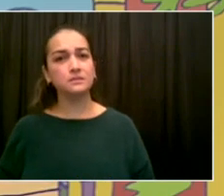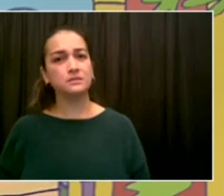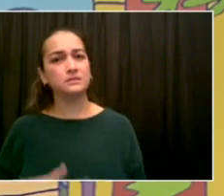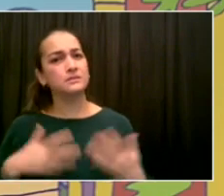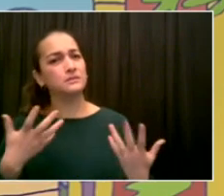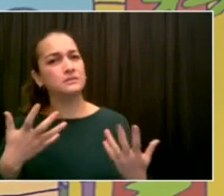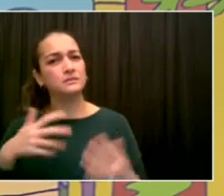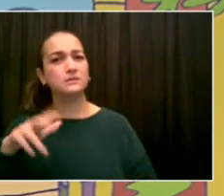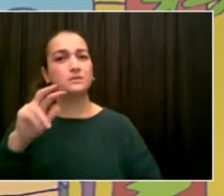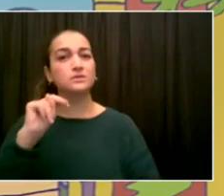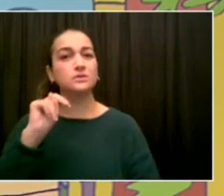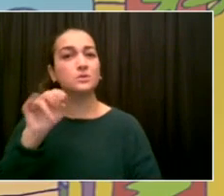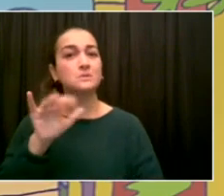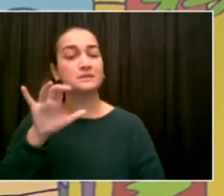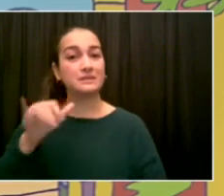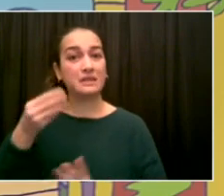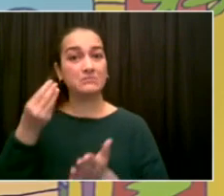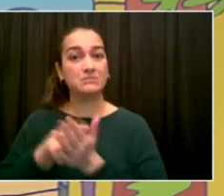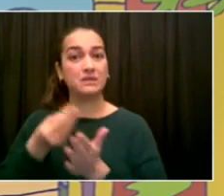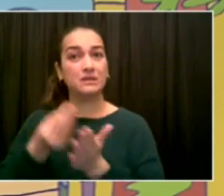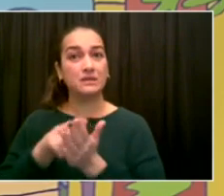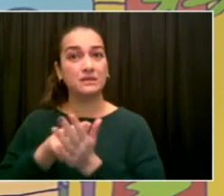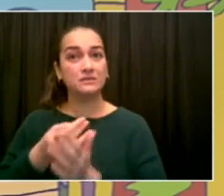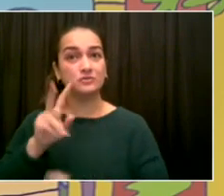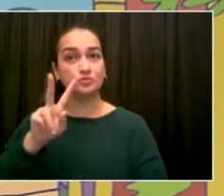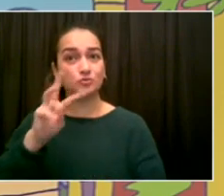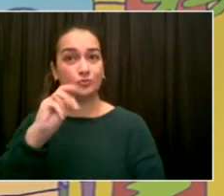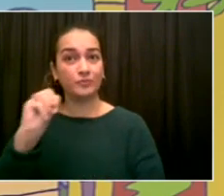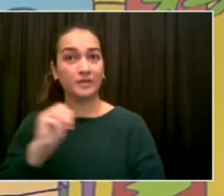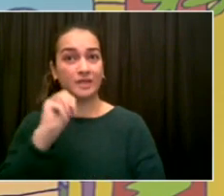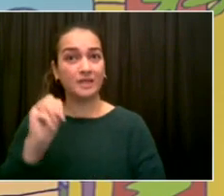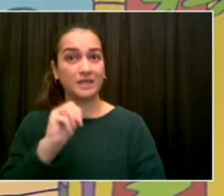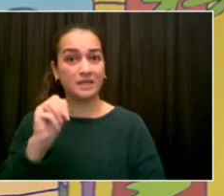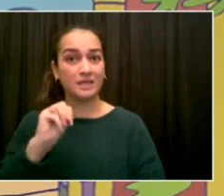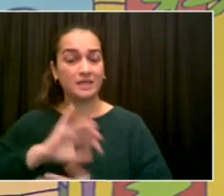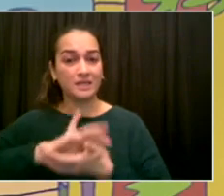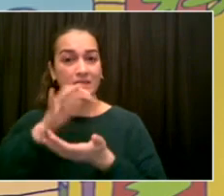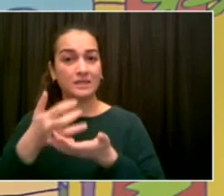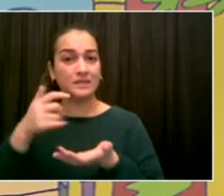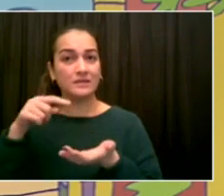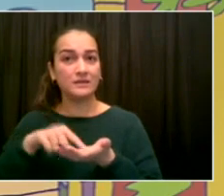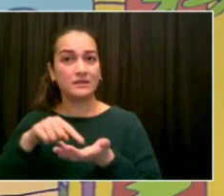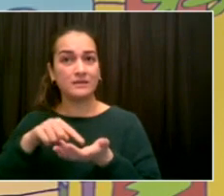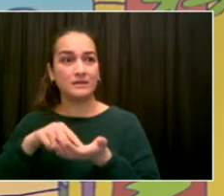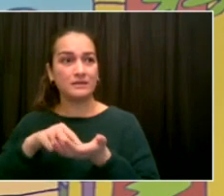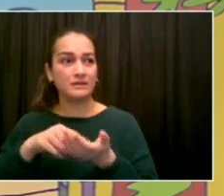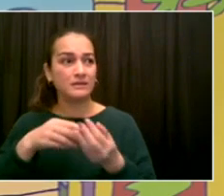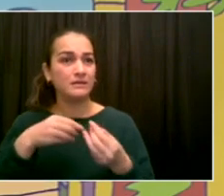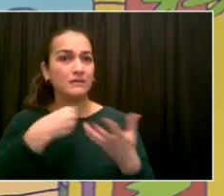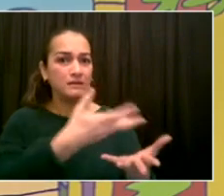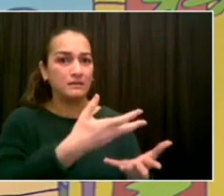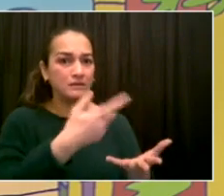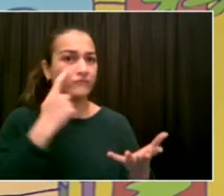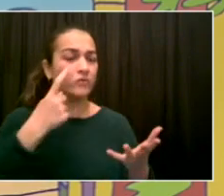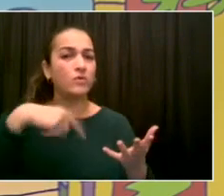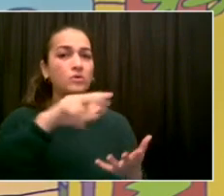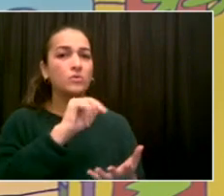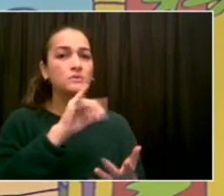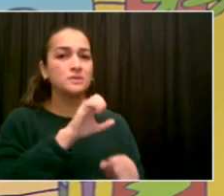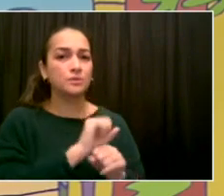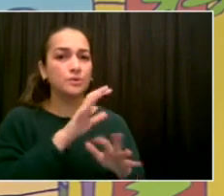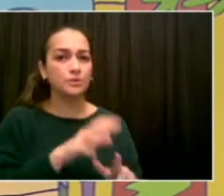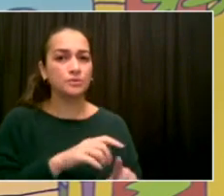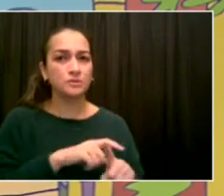caught sooner? I mean, these guys were billing for, you know, close to 24 hours a day over years. Yeah, I'll have the